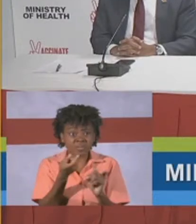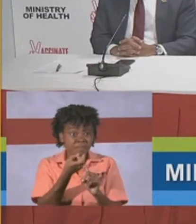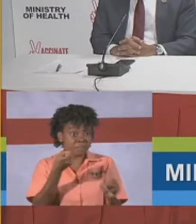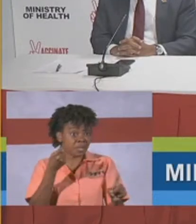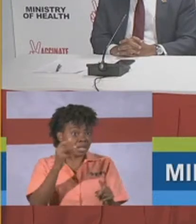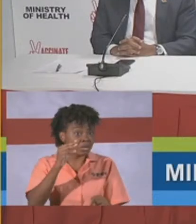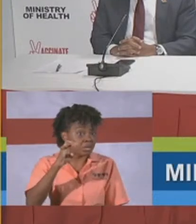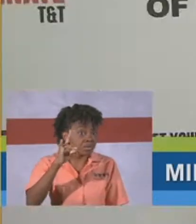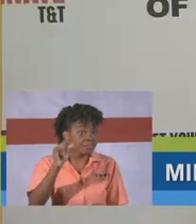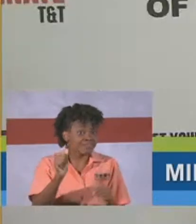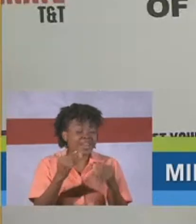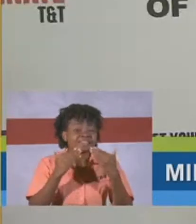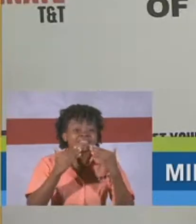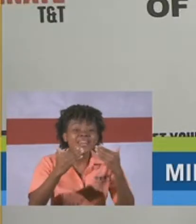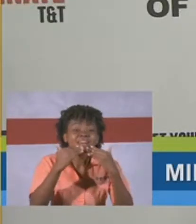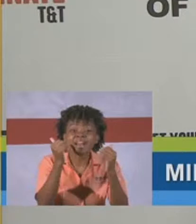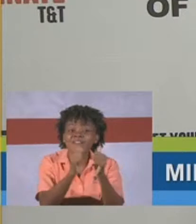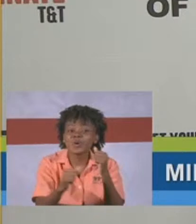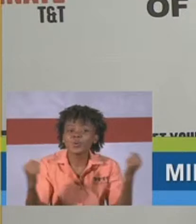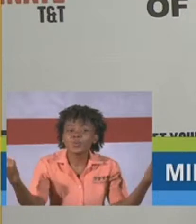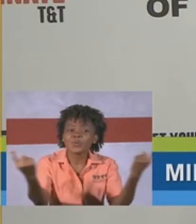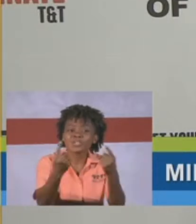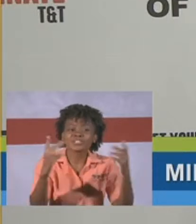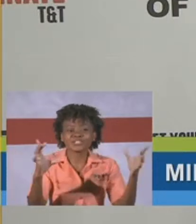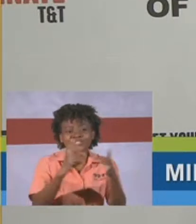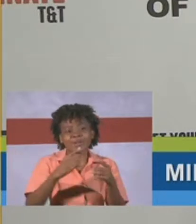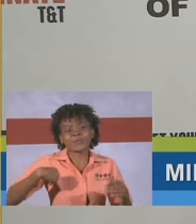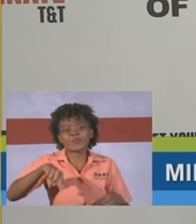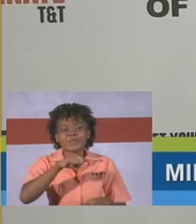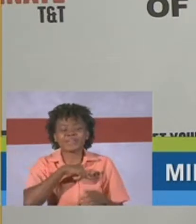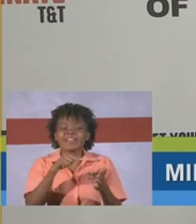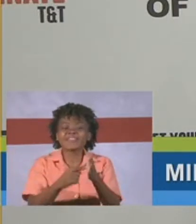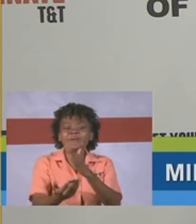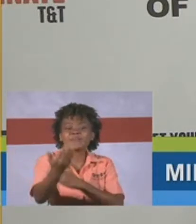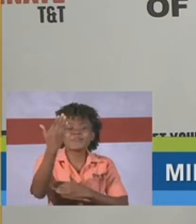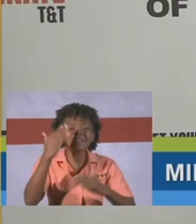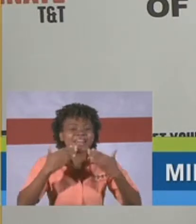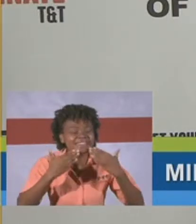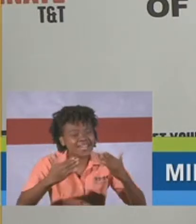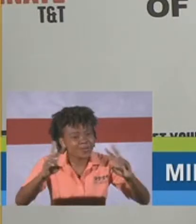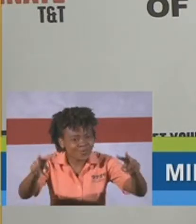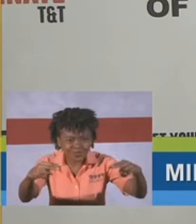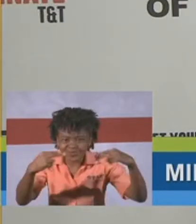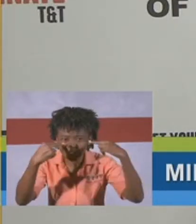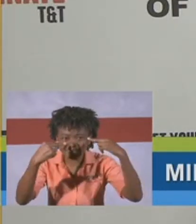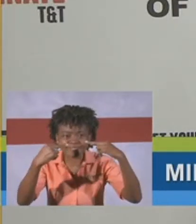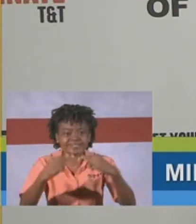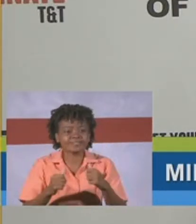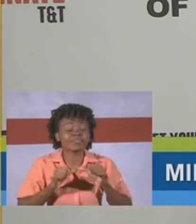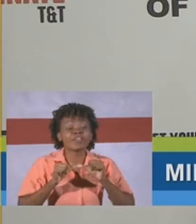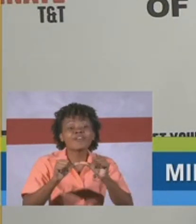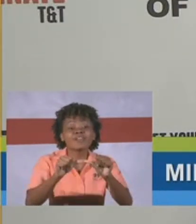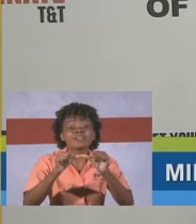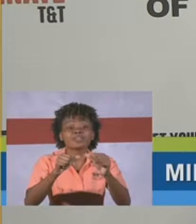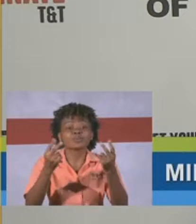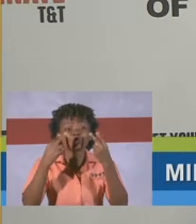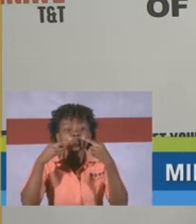everyone for joining us this morning. Please be safe. Continue to follow all of the personal health guidelines. And as